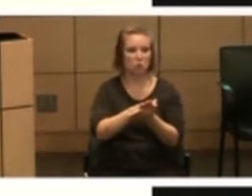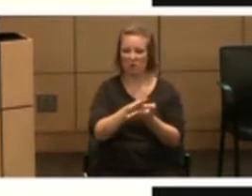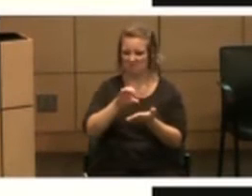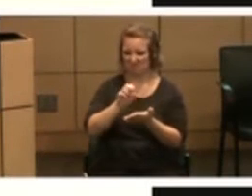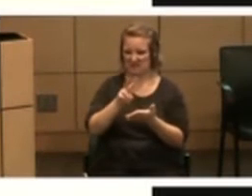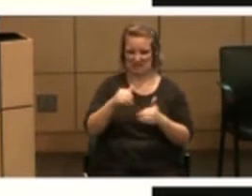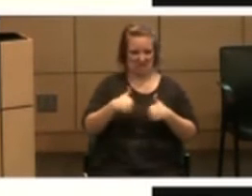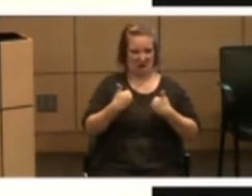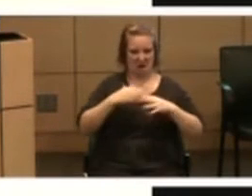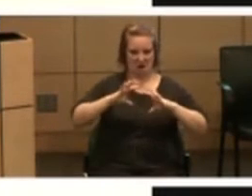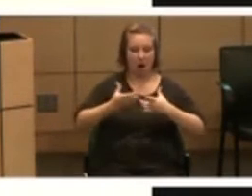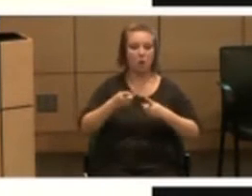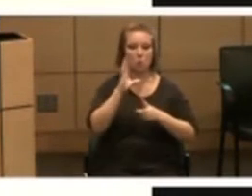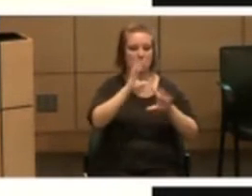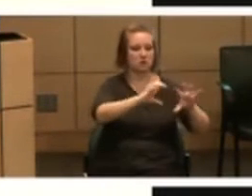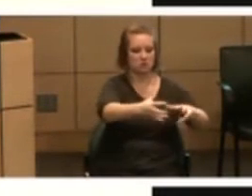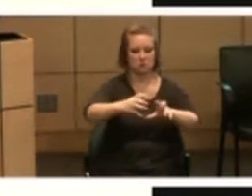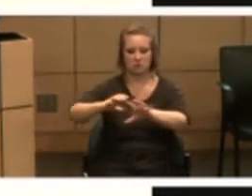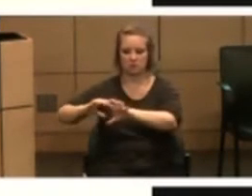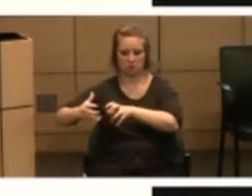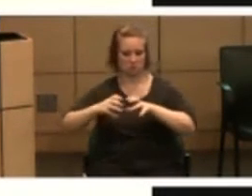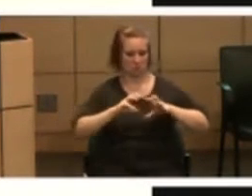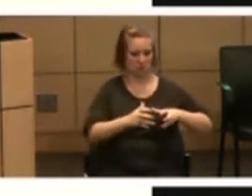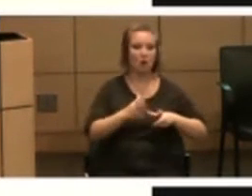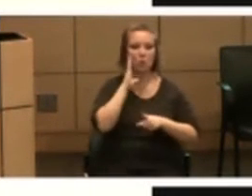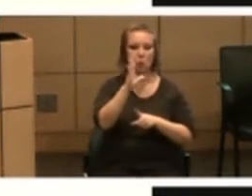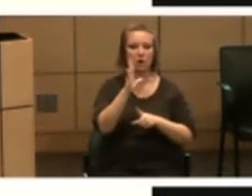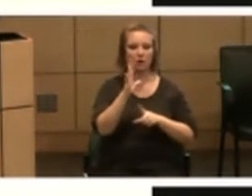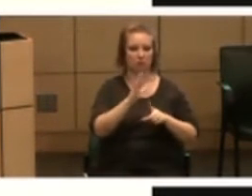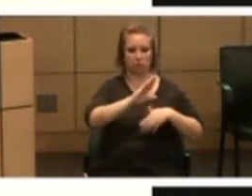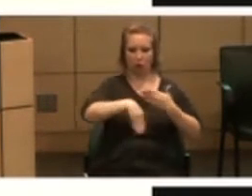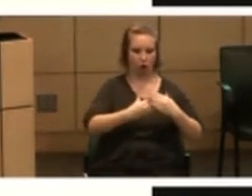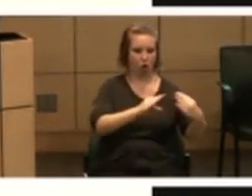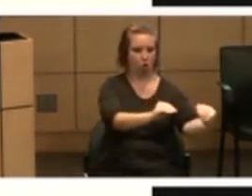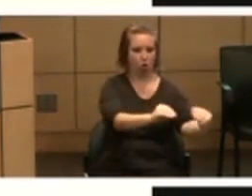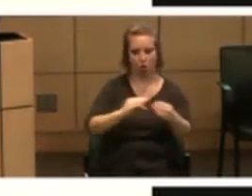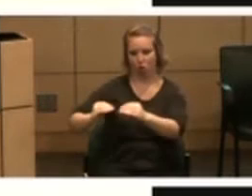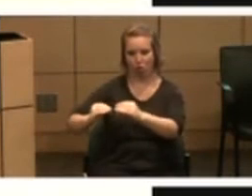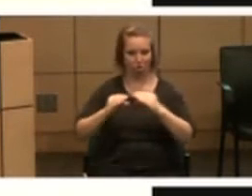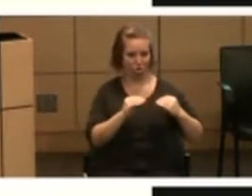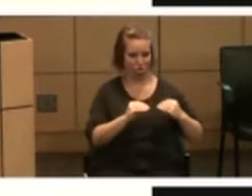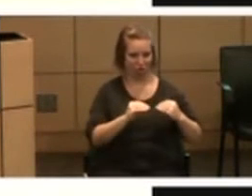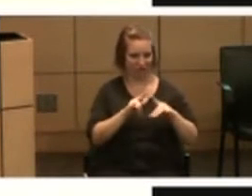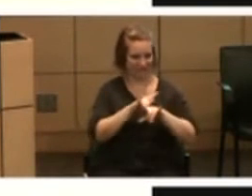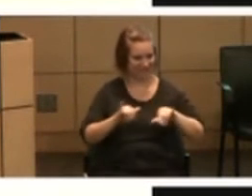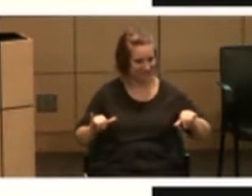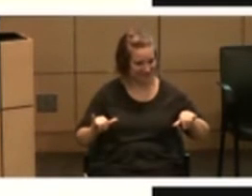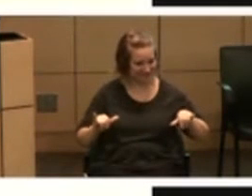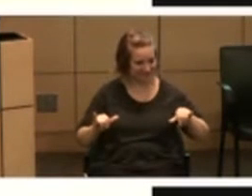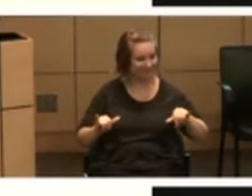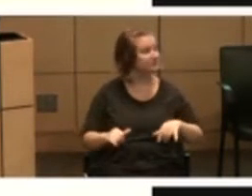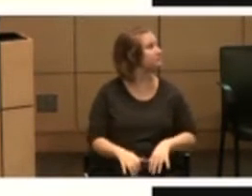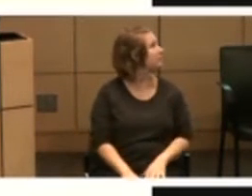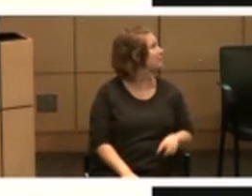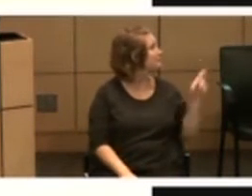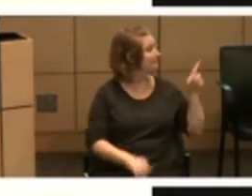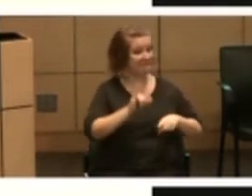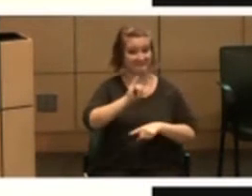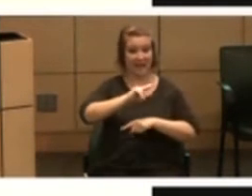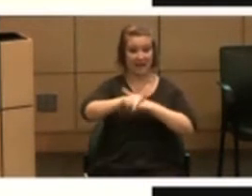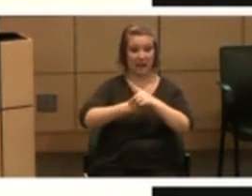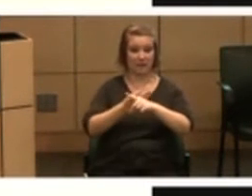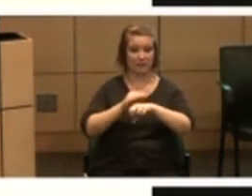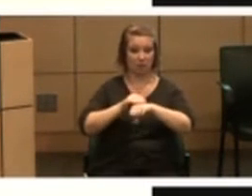have small groups that are working, and they produce speech. And what we see for these types of interference is a little bit